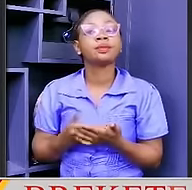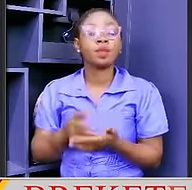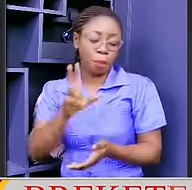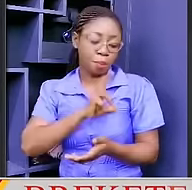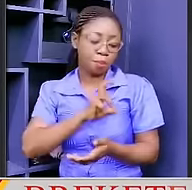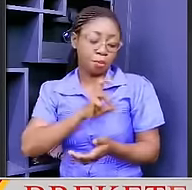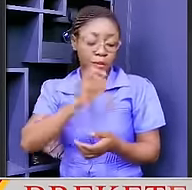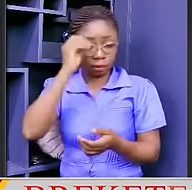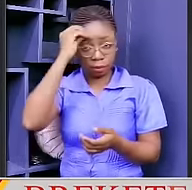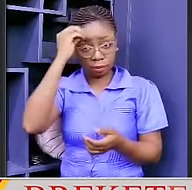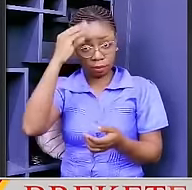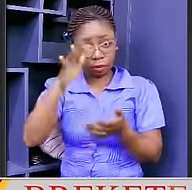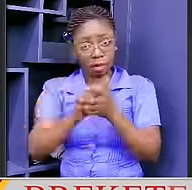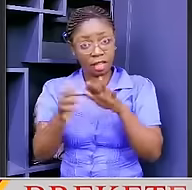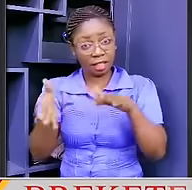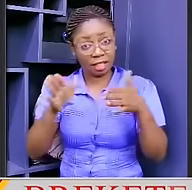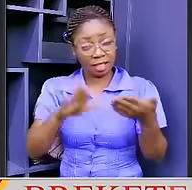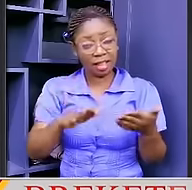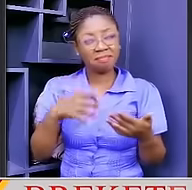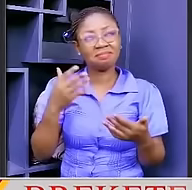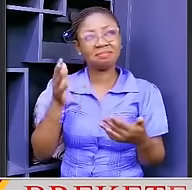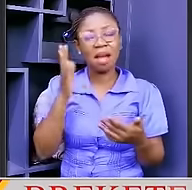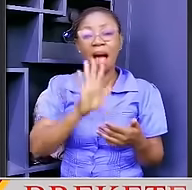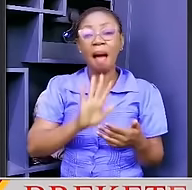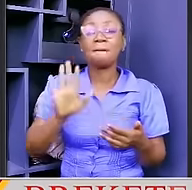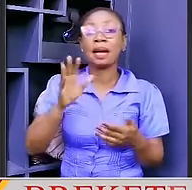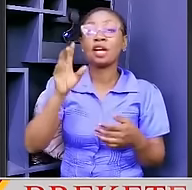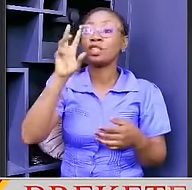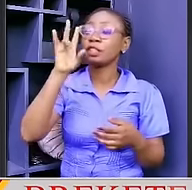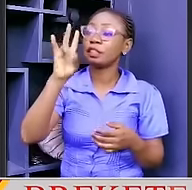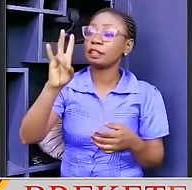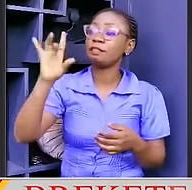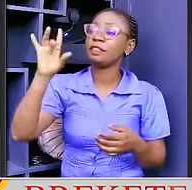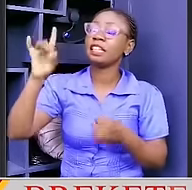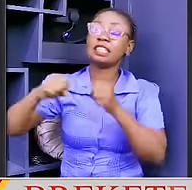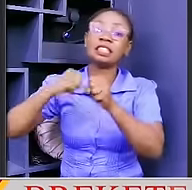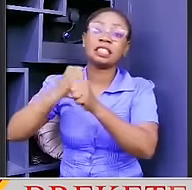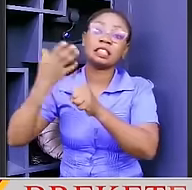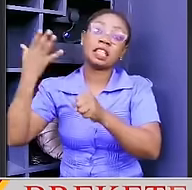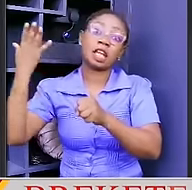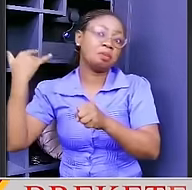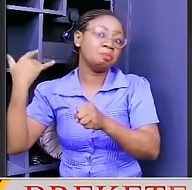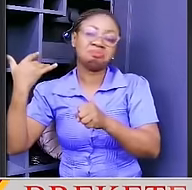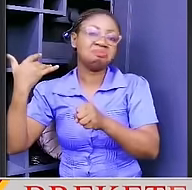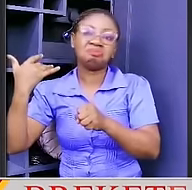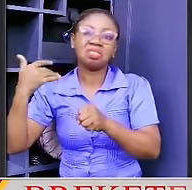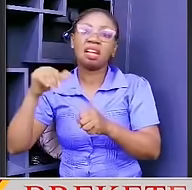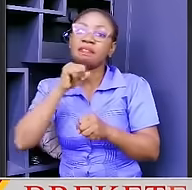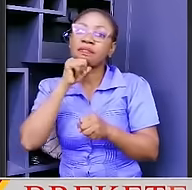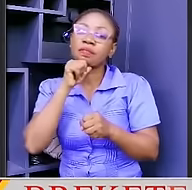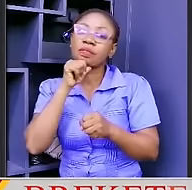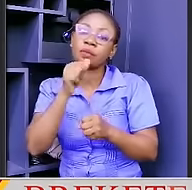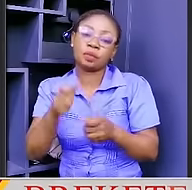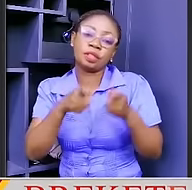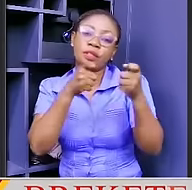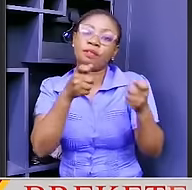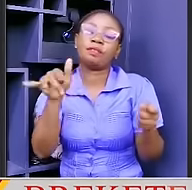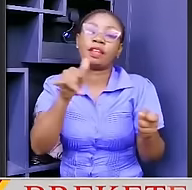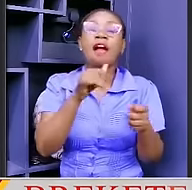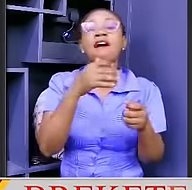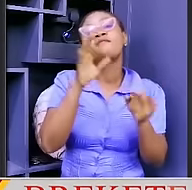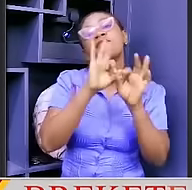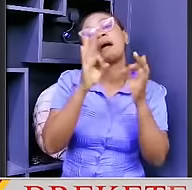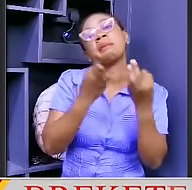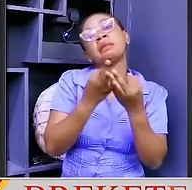Policemen will die like 7-8 years ago, up till now, they never settle their family. They go tell you, say, money no day, money no